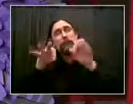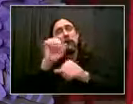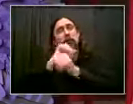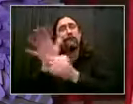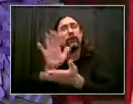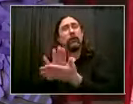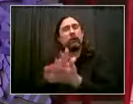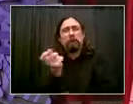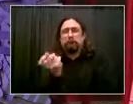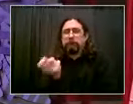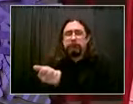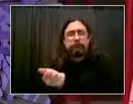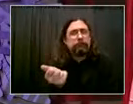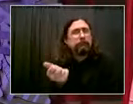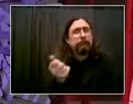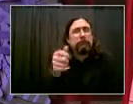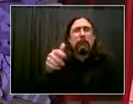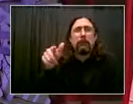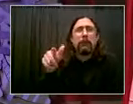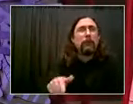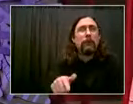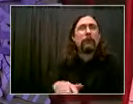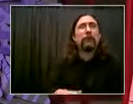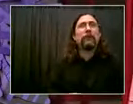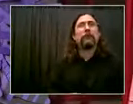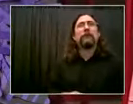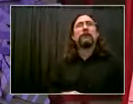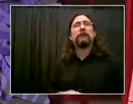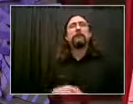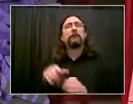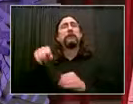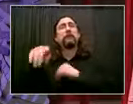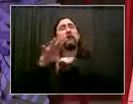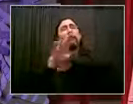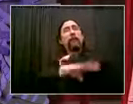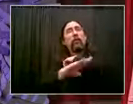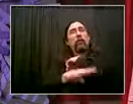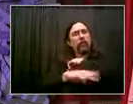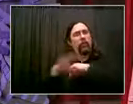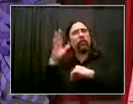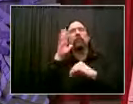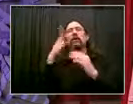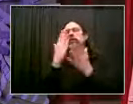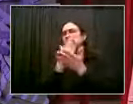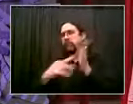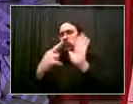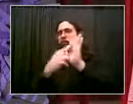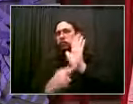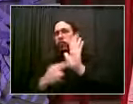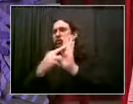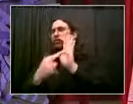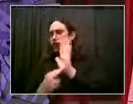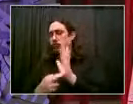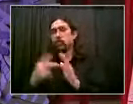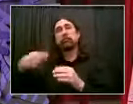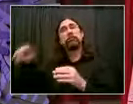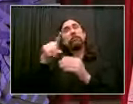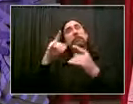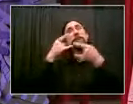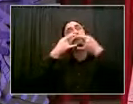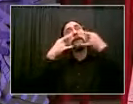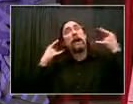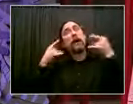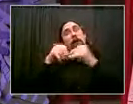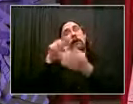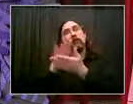be required, and we will continue to follow the CDC social distancing guidelines at